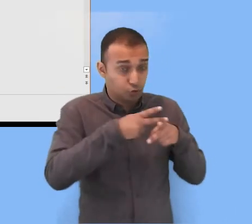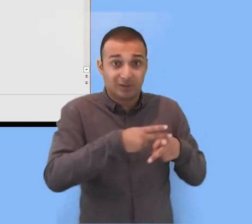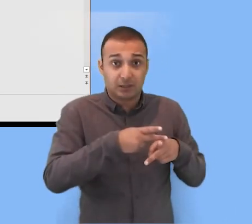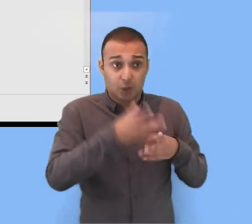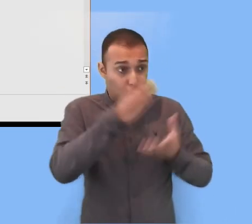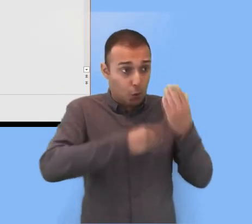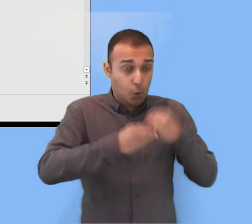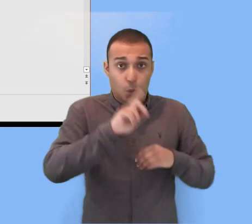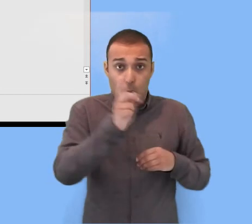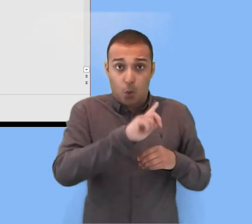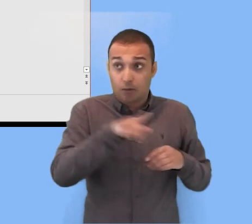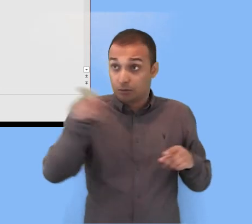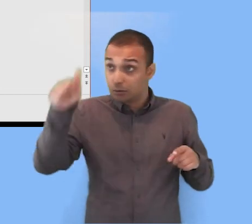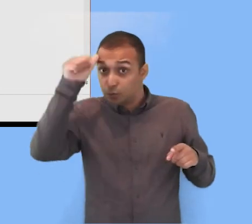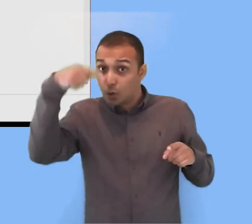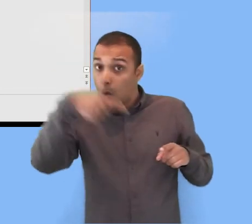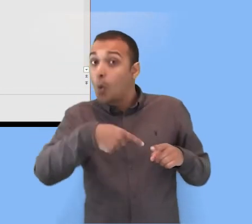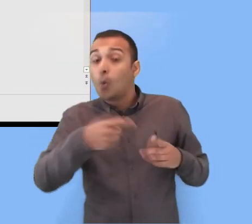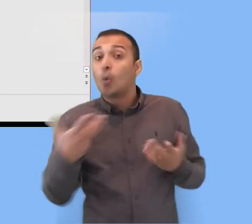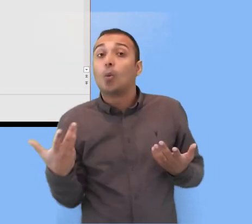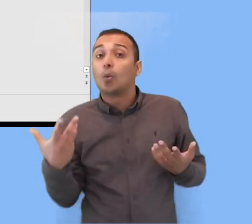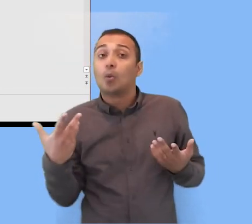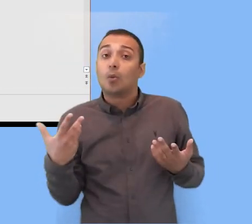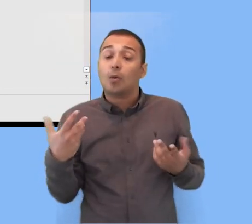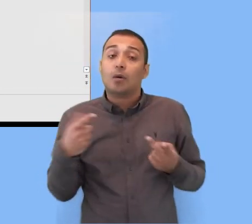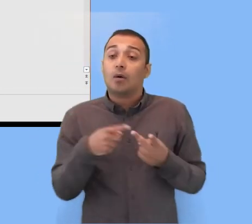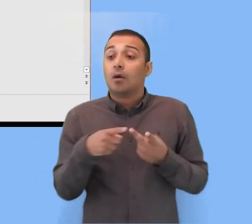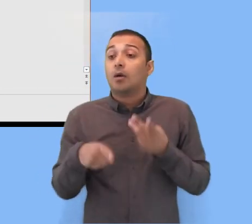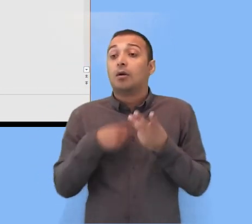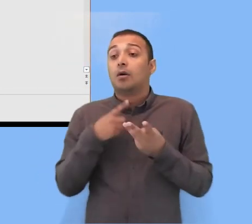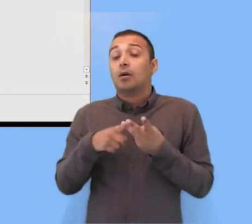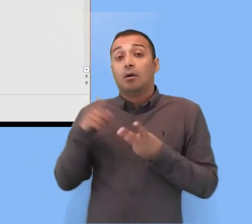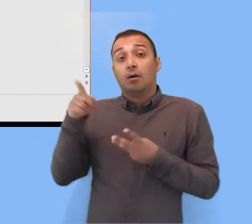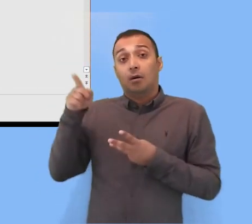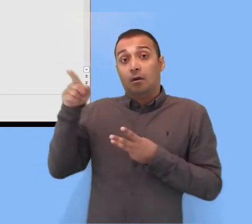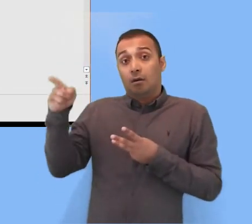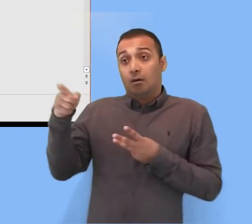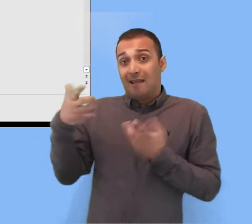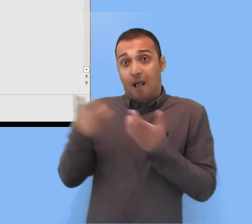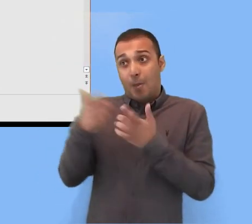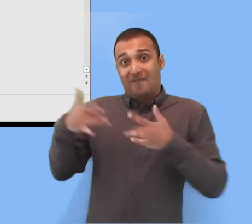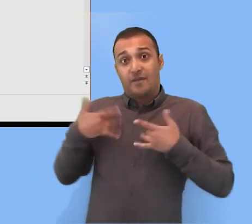reception? What do they think about supporting their child's